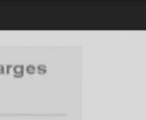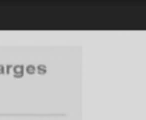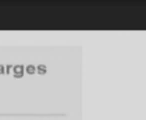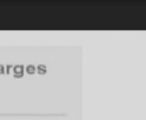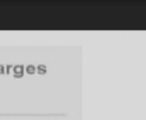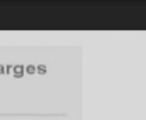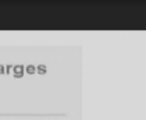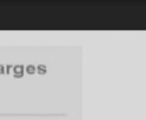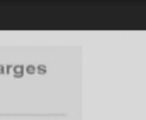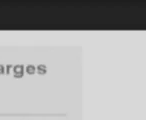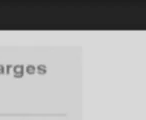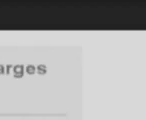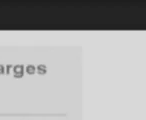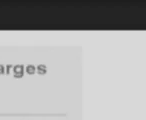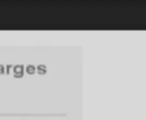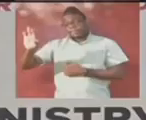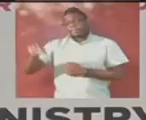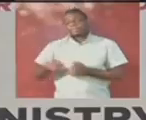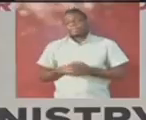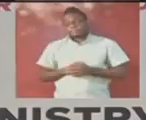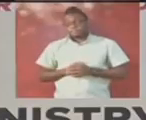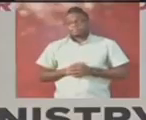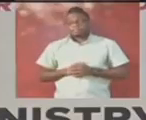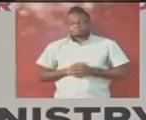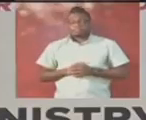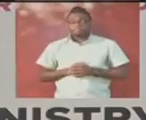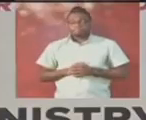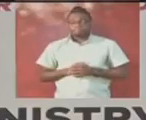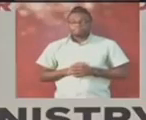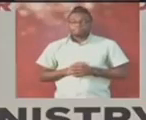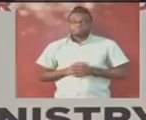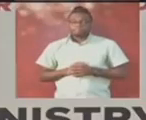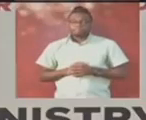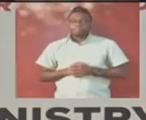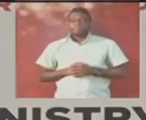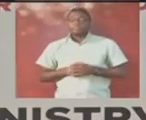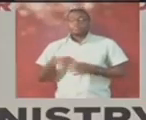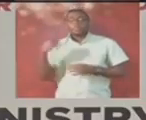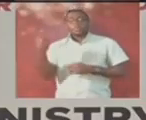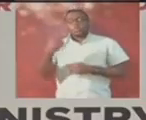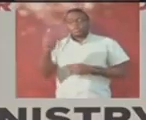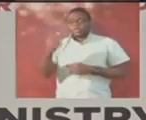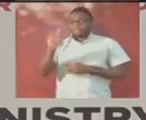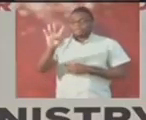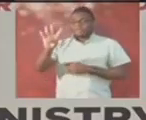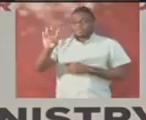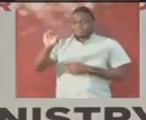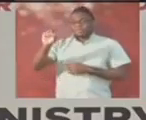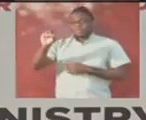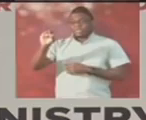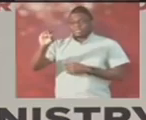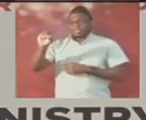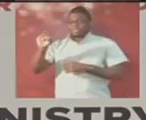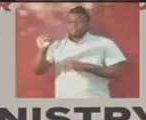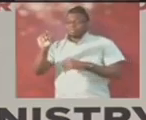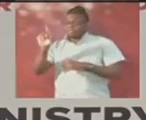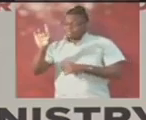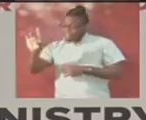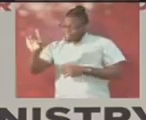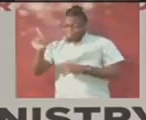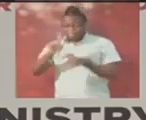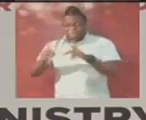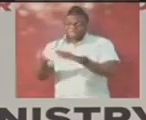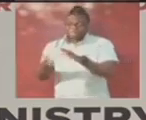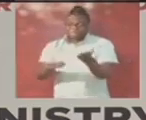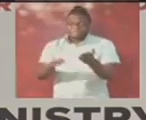20,879. Thus far, unfortunately, we have had 408 deaths. Yesterday, we had a